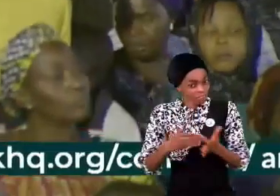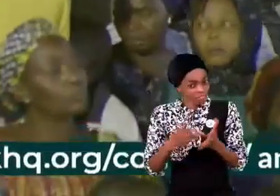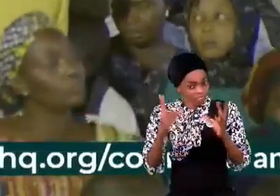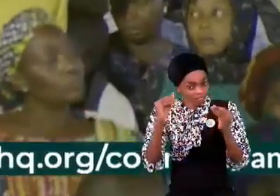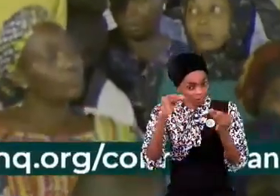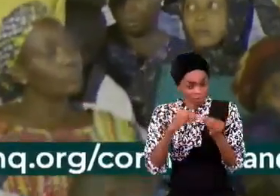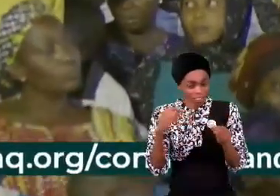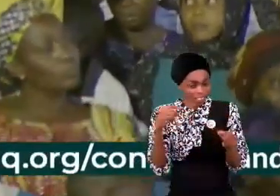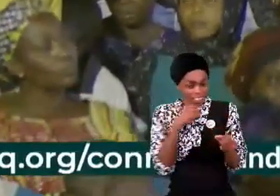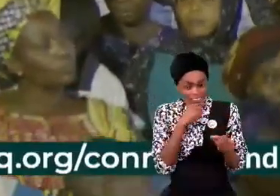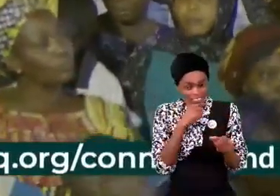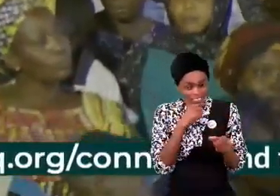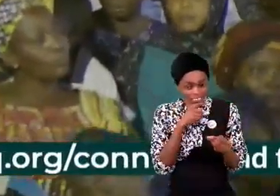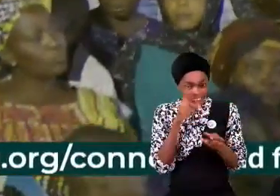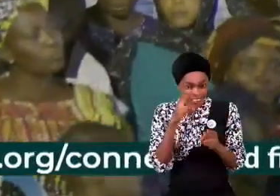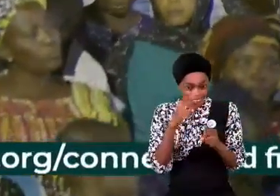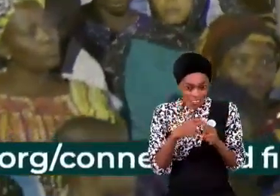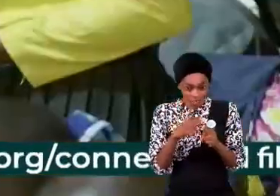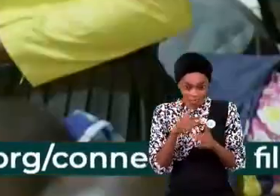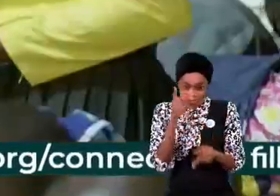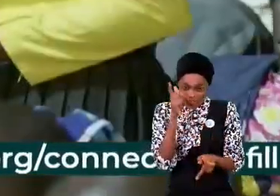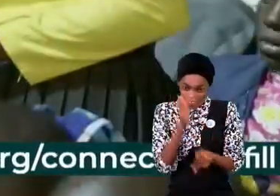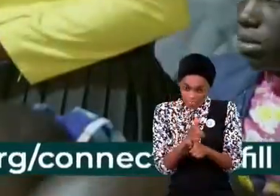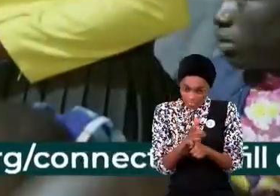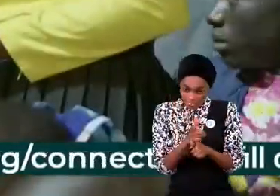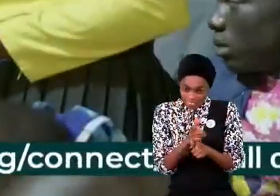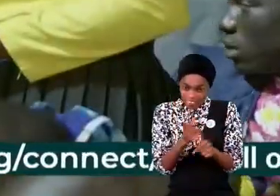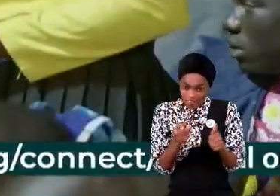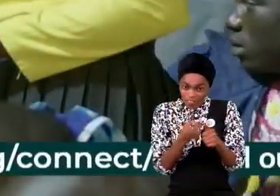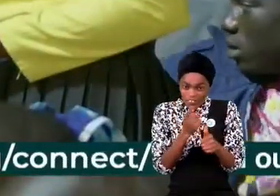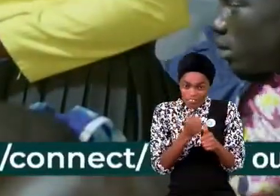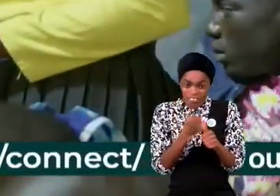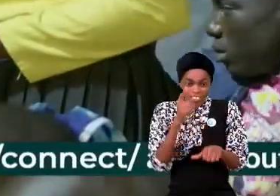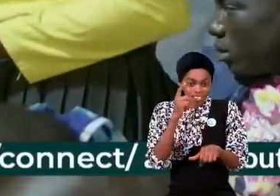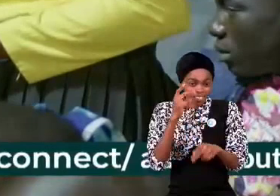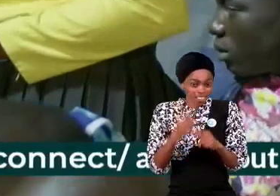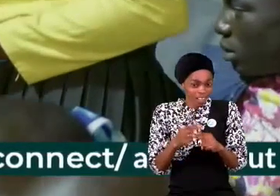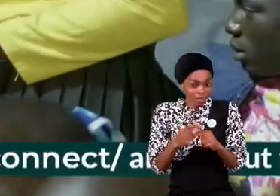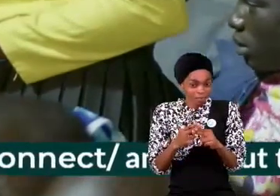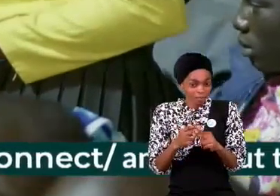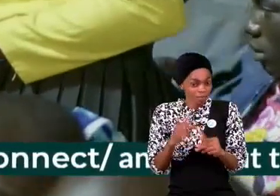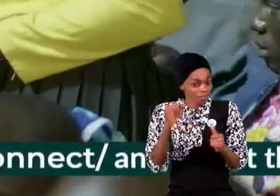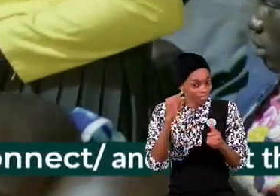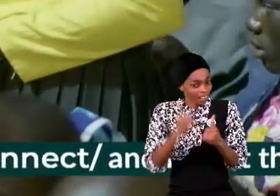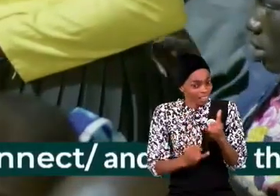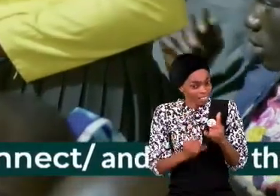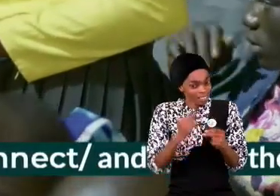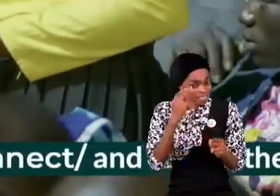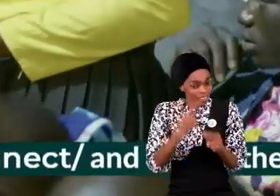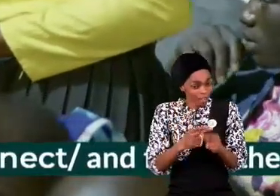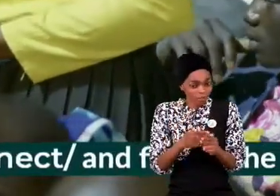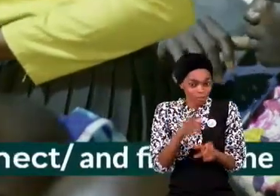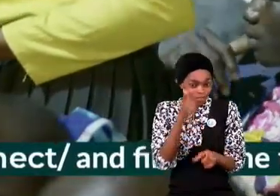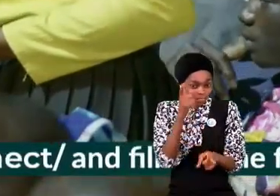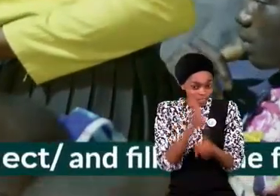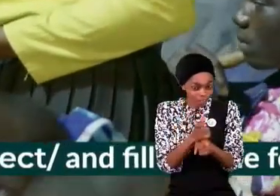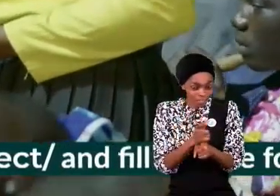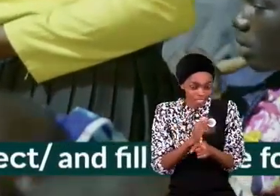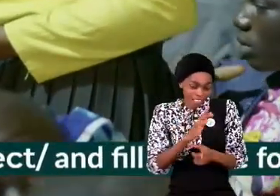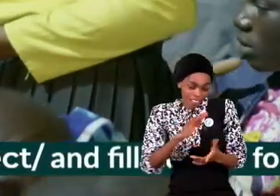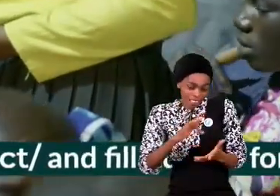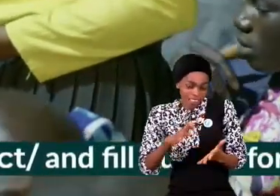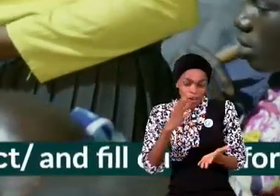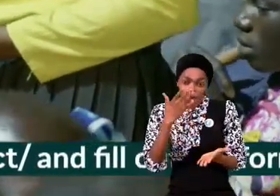counselors spread all over, including very far back. There are some people far at the back in the